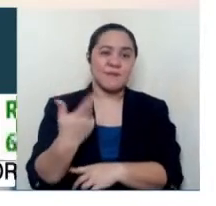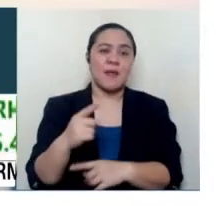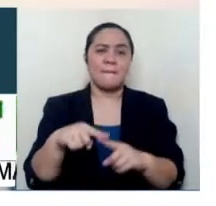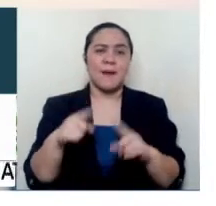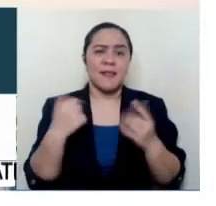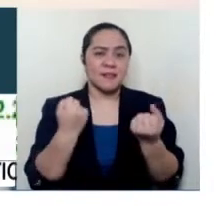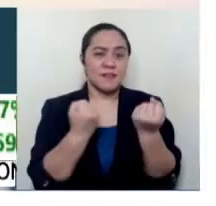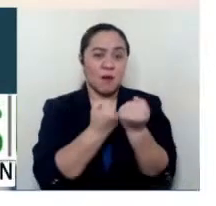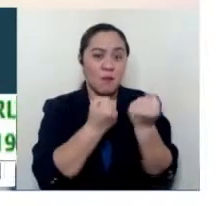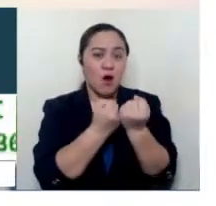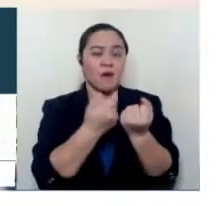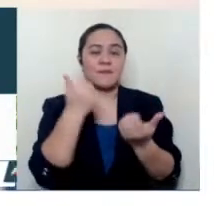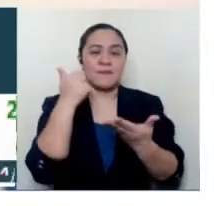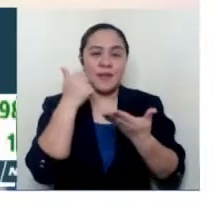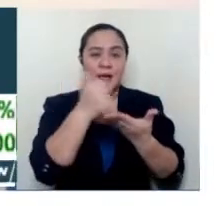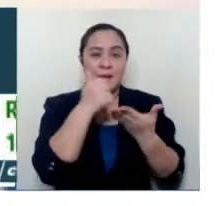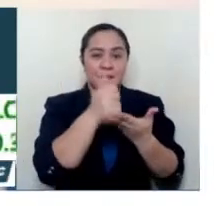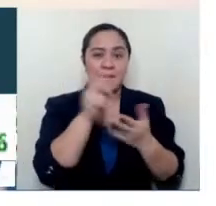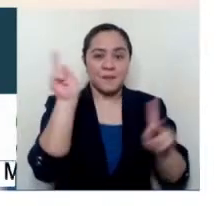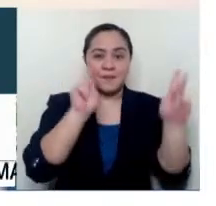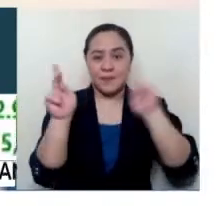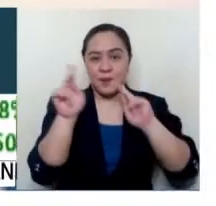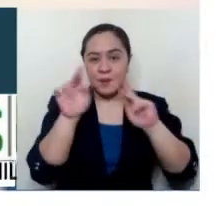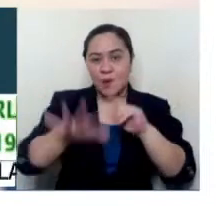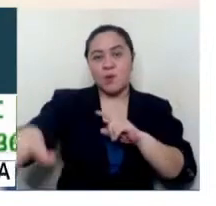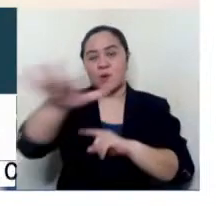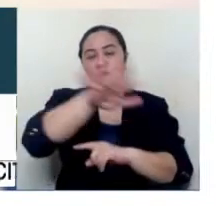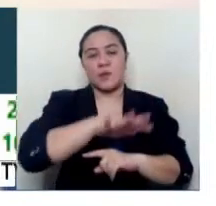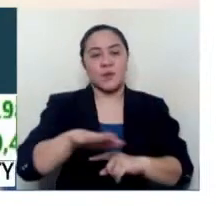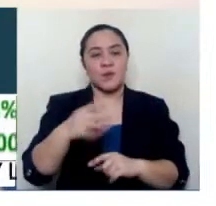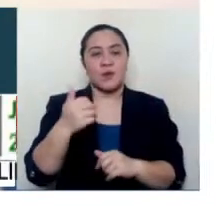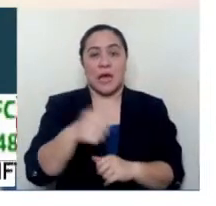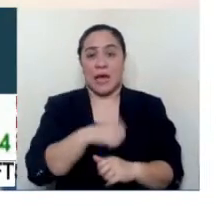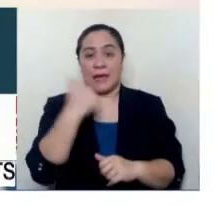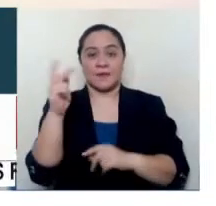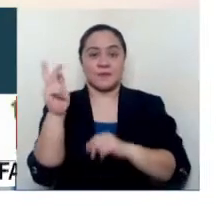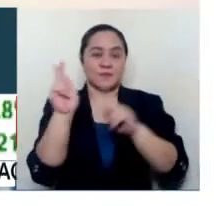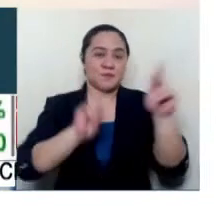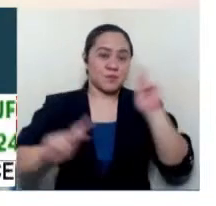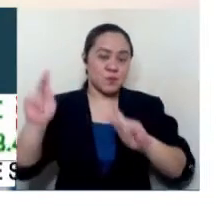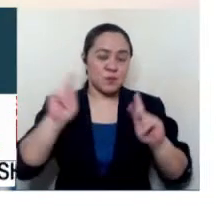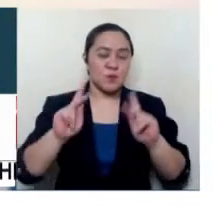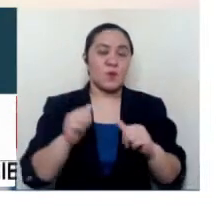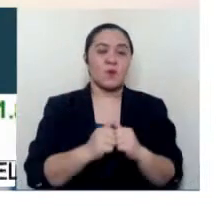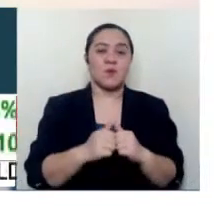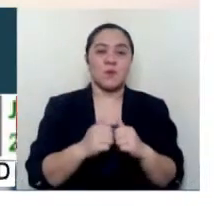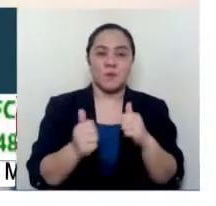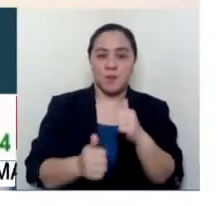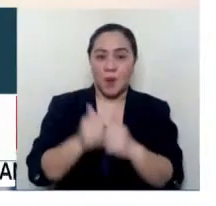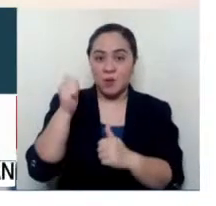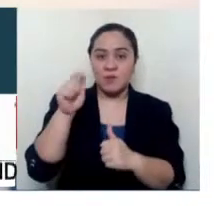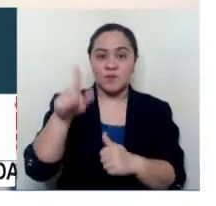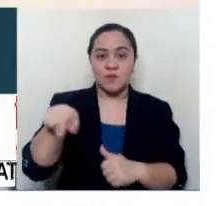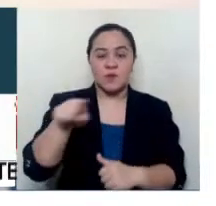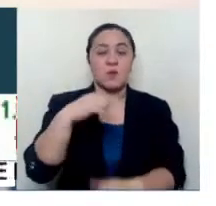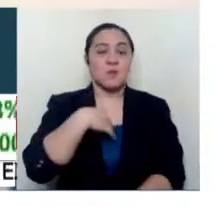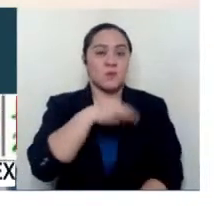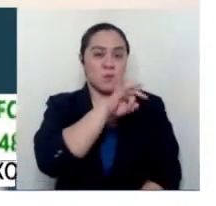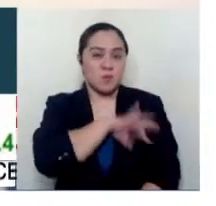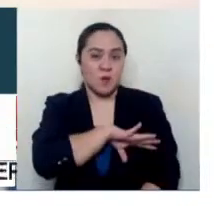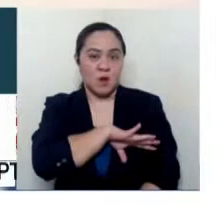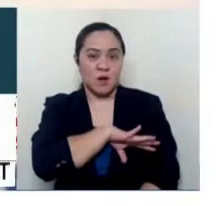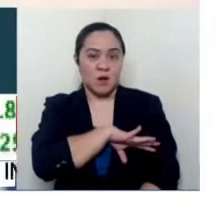lot, no? We know that many of our countrymen who really needs this kind of benefits are